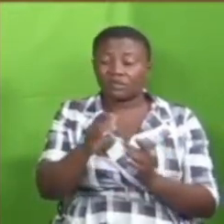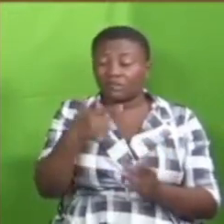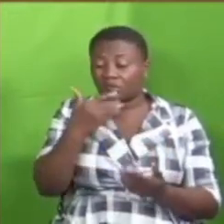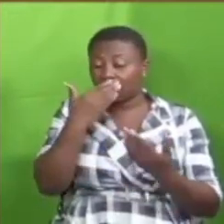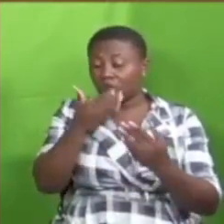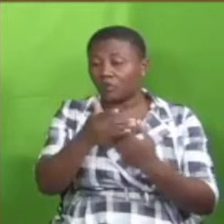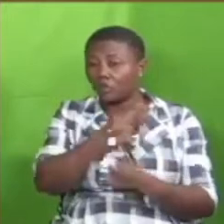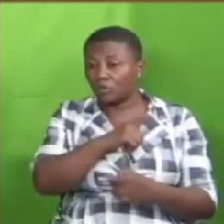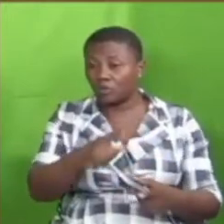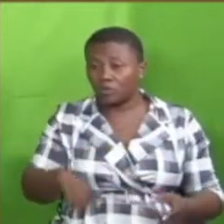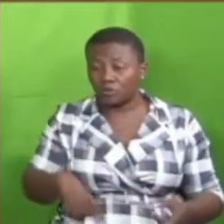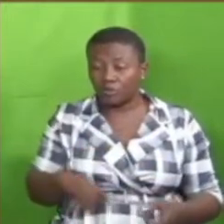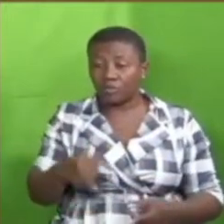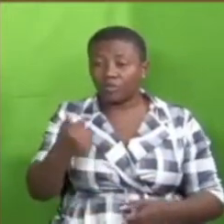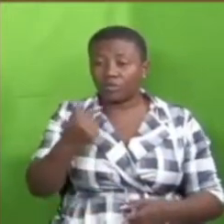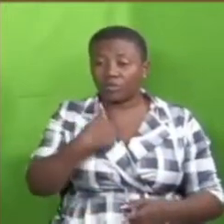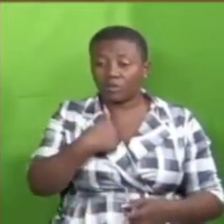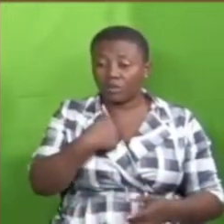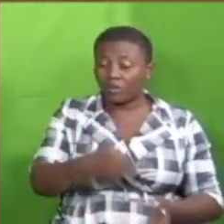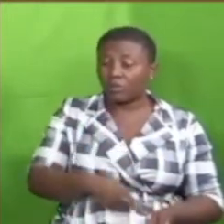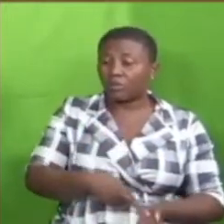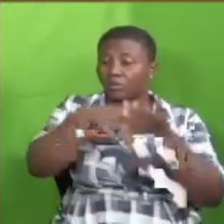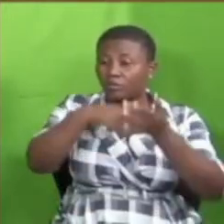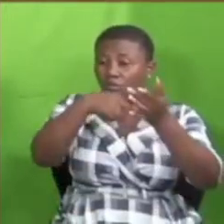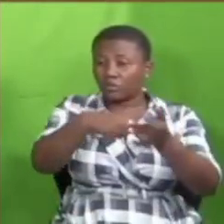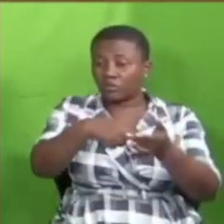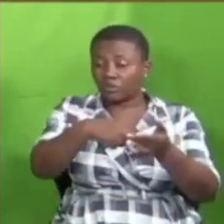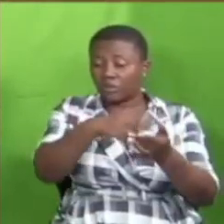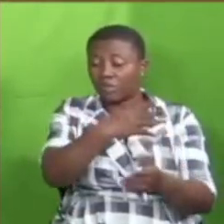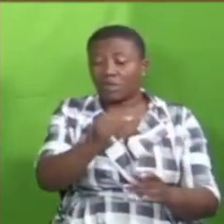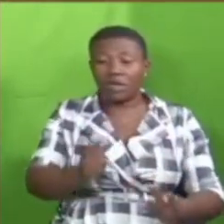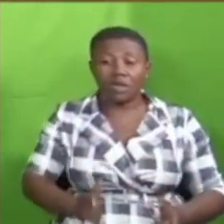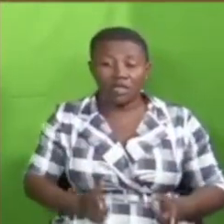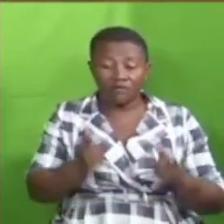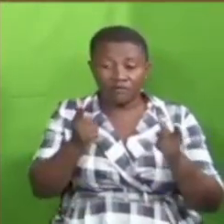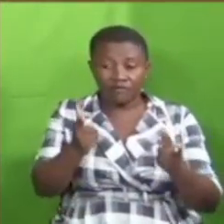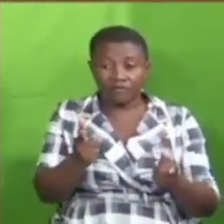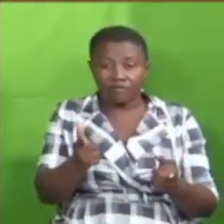her, "I am the resurrection and the life.